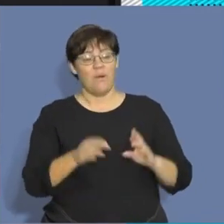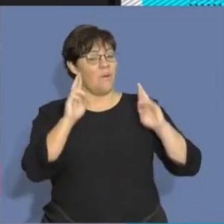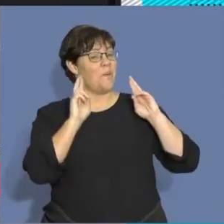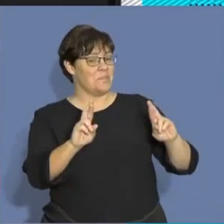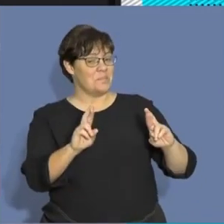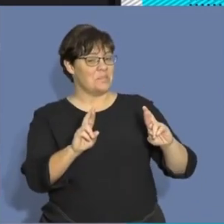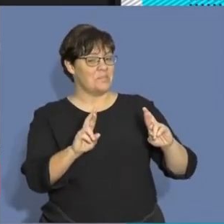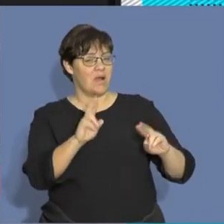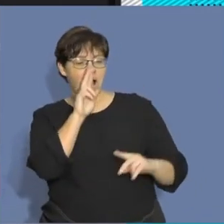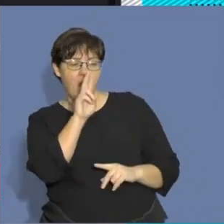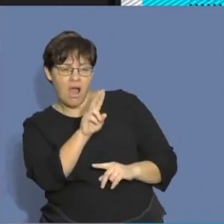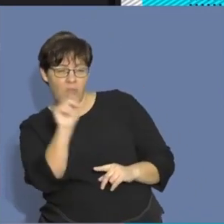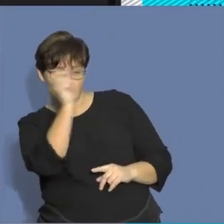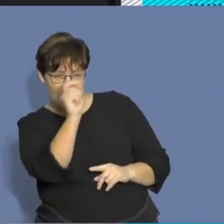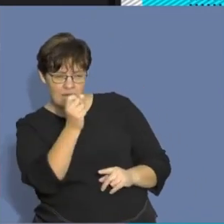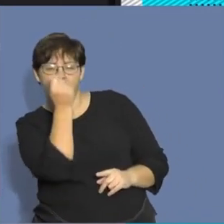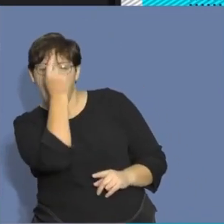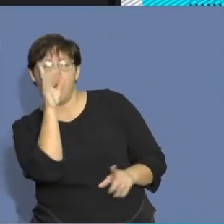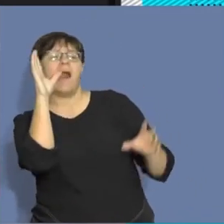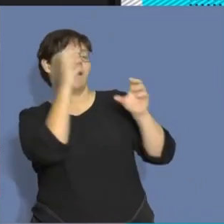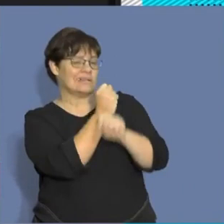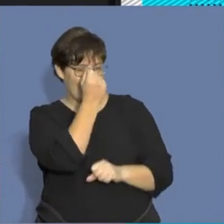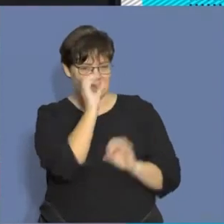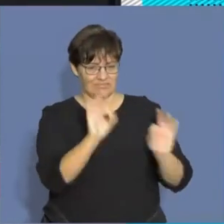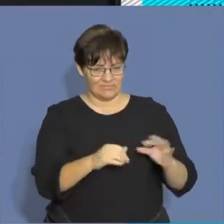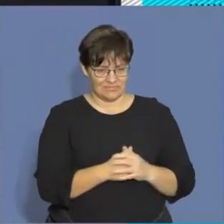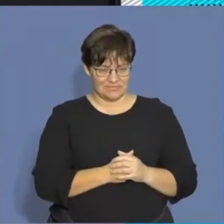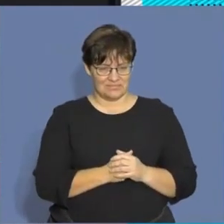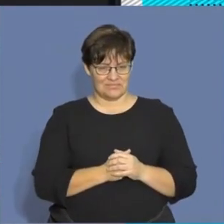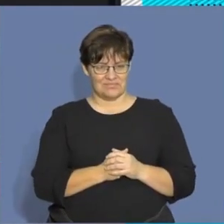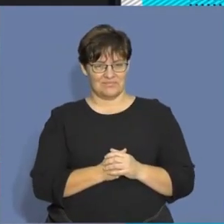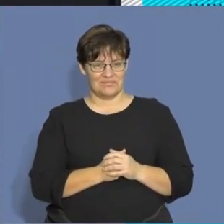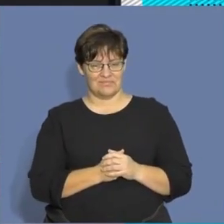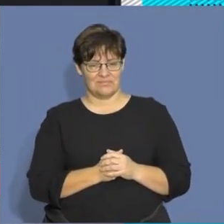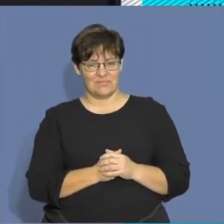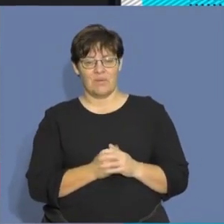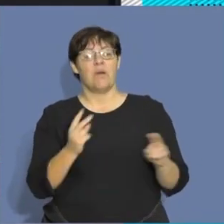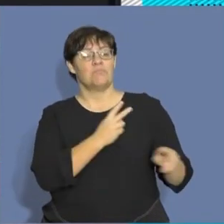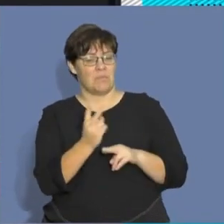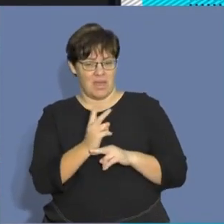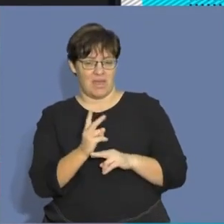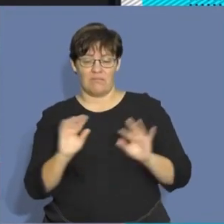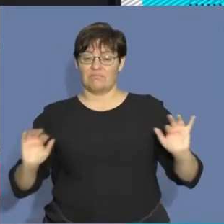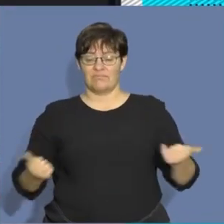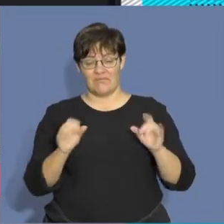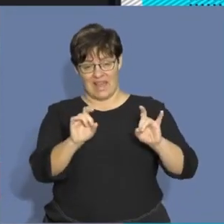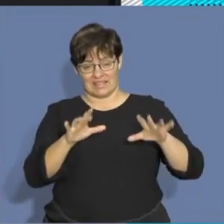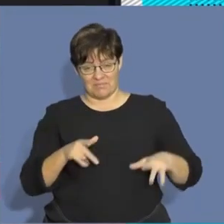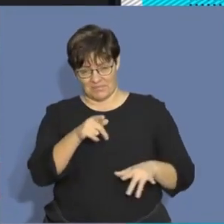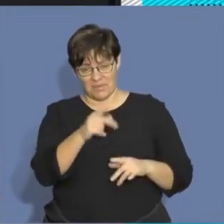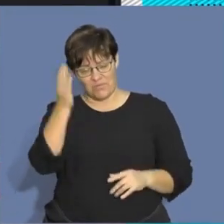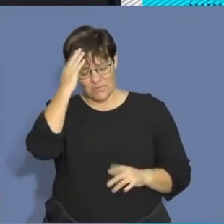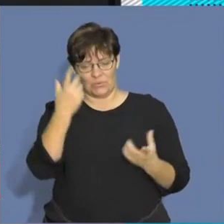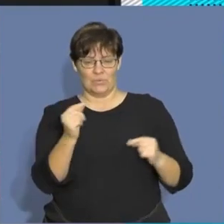you guys could read my writing, understand what I said, and are prepared well to